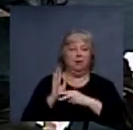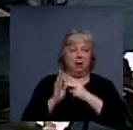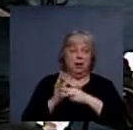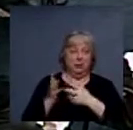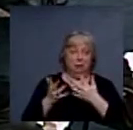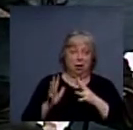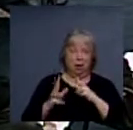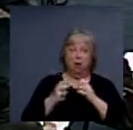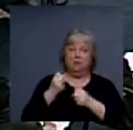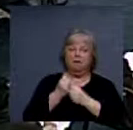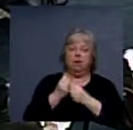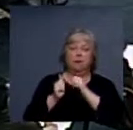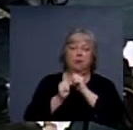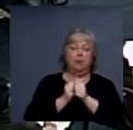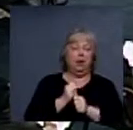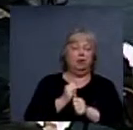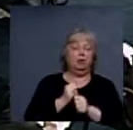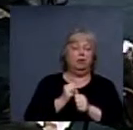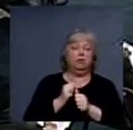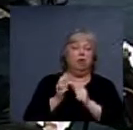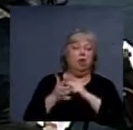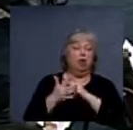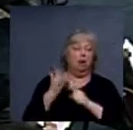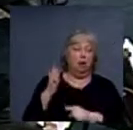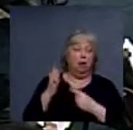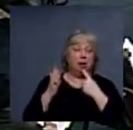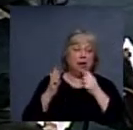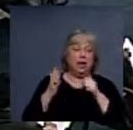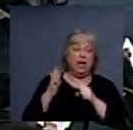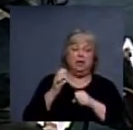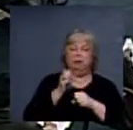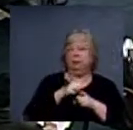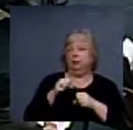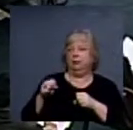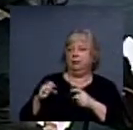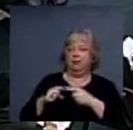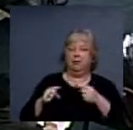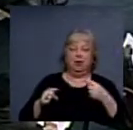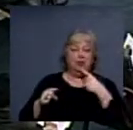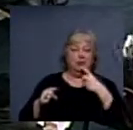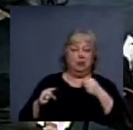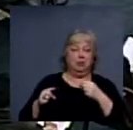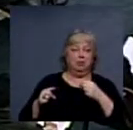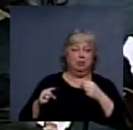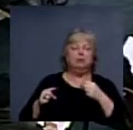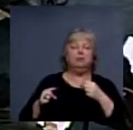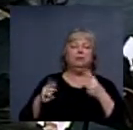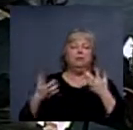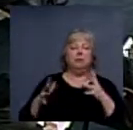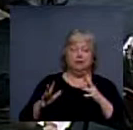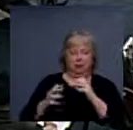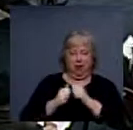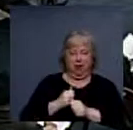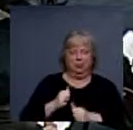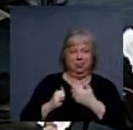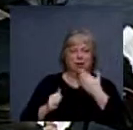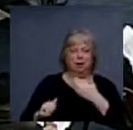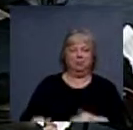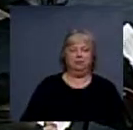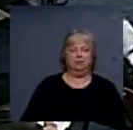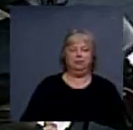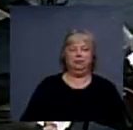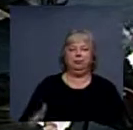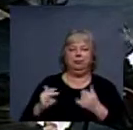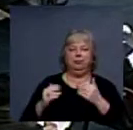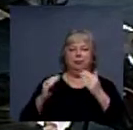ordinances. All in favor of the passage of the ordinances indicate by saying aye. Aye. Opposed, say nay. The ordinances have passed. Thank you. We